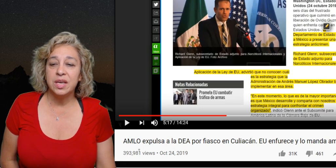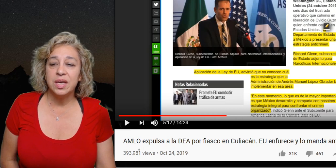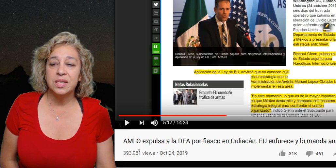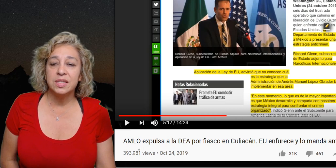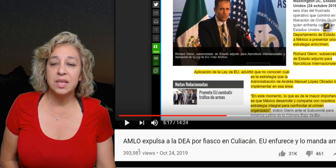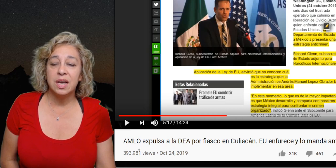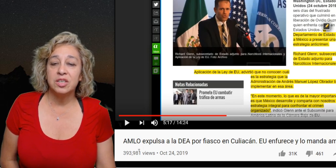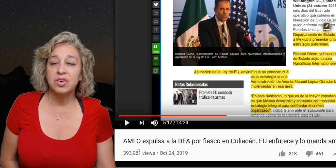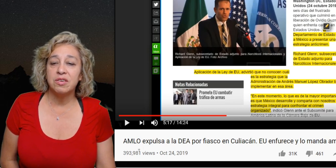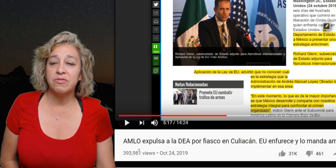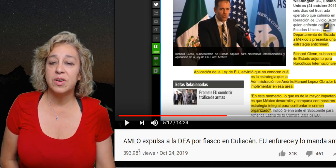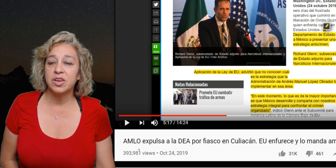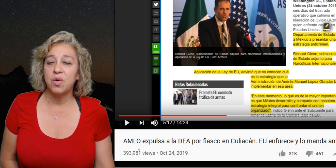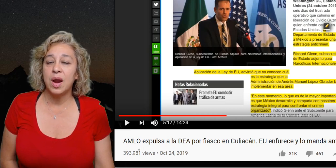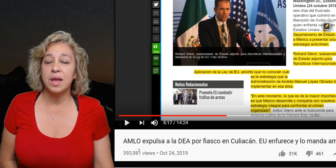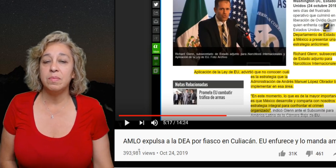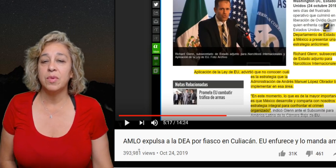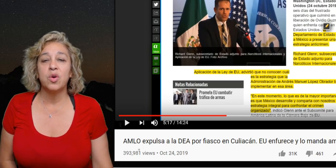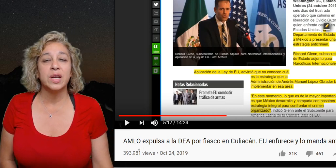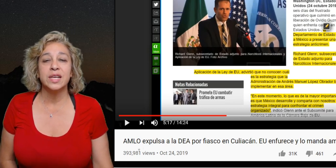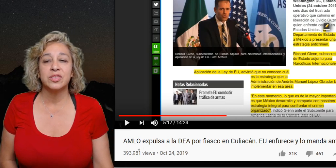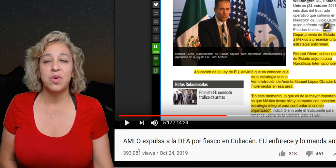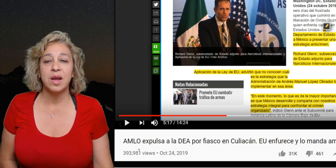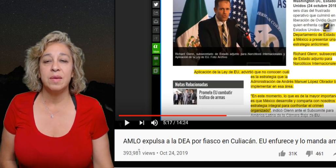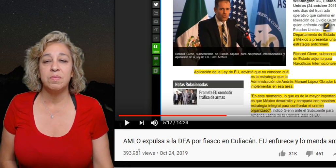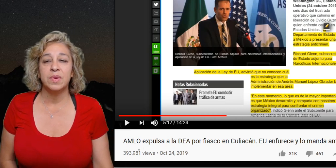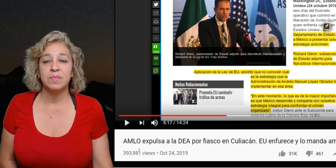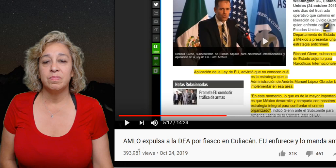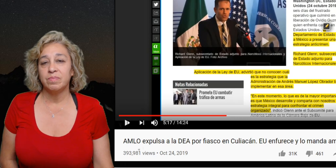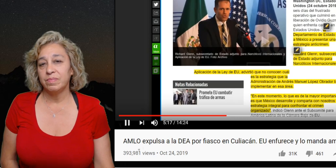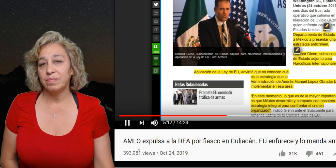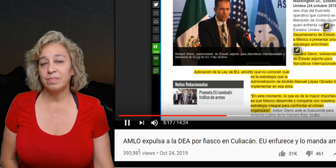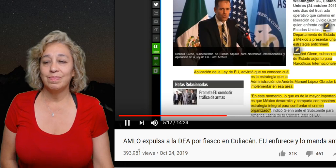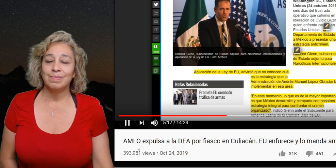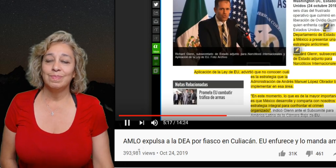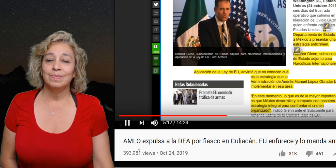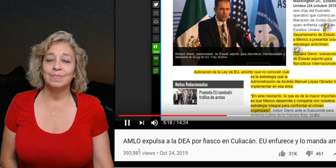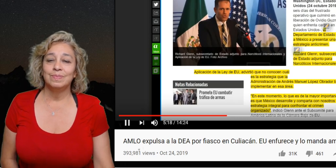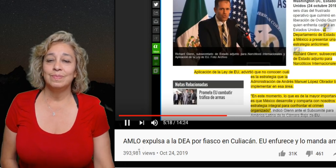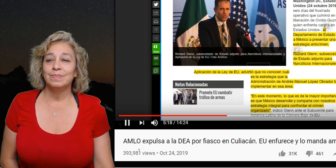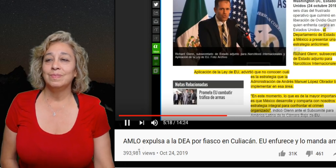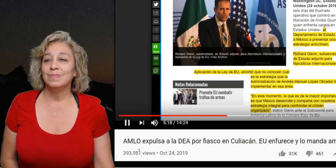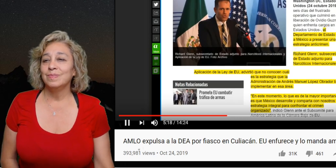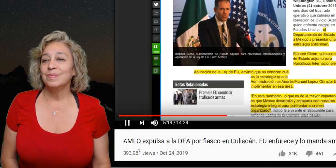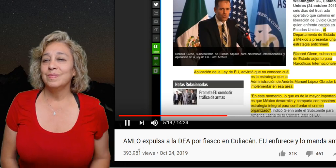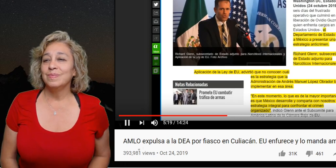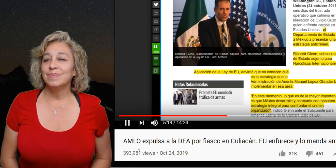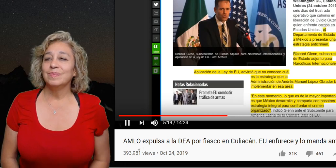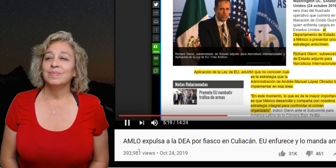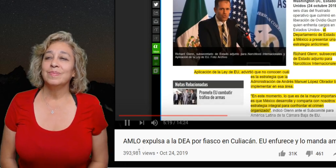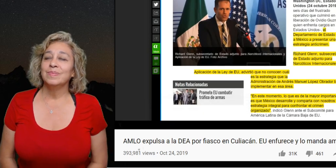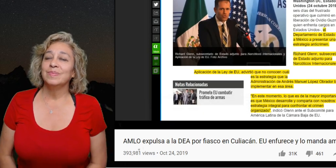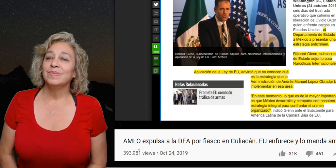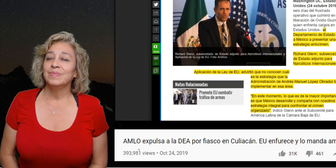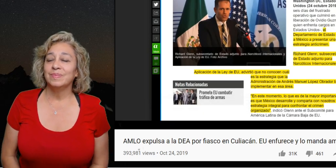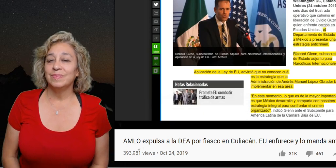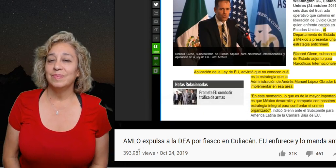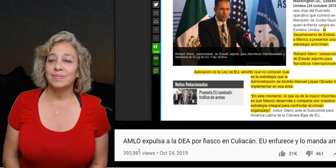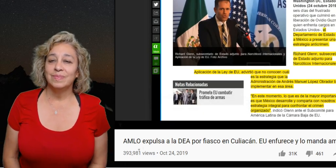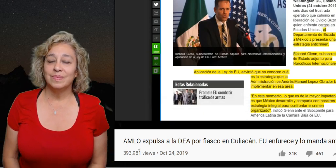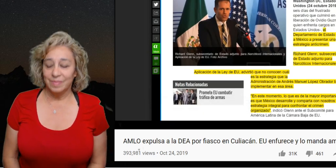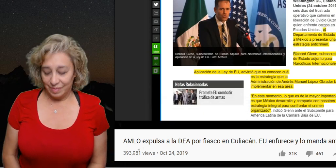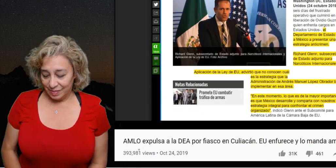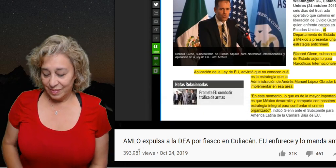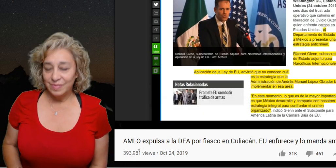strategy is to confront crime, organized crime. Entonces, el día de ayer, la Secretaría de Estado de